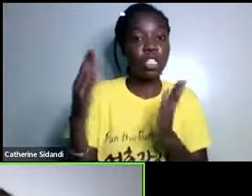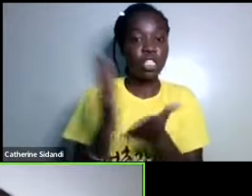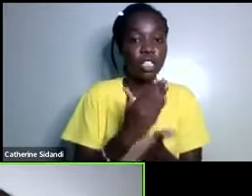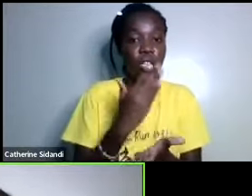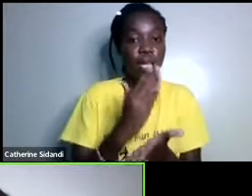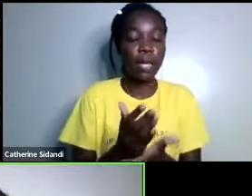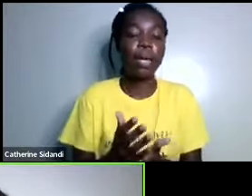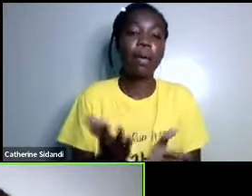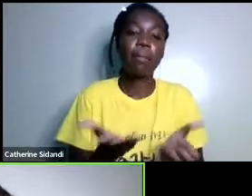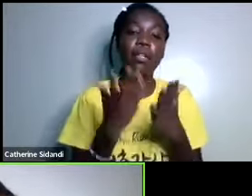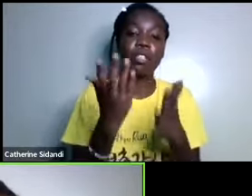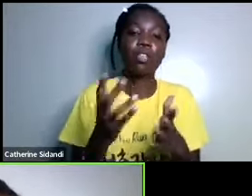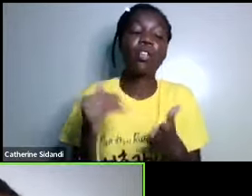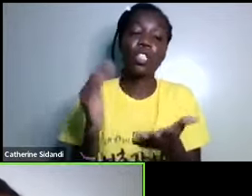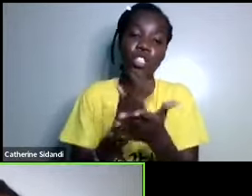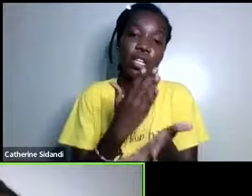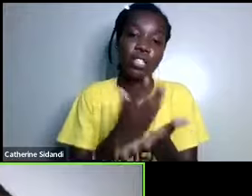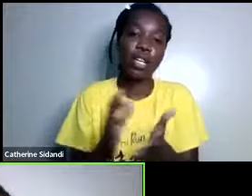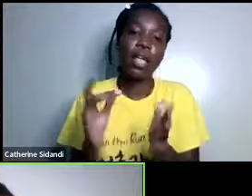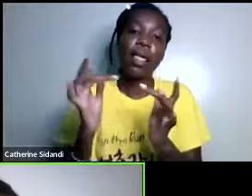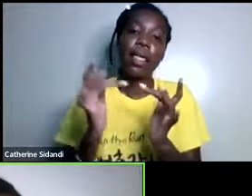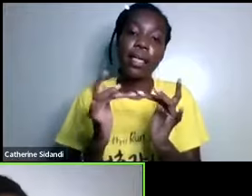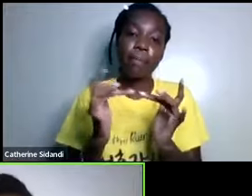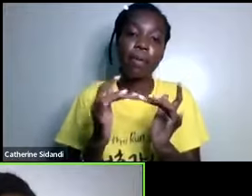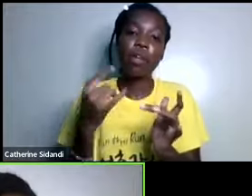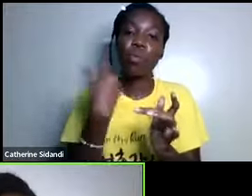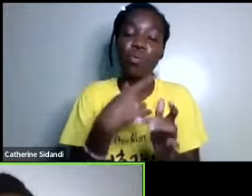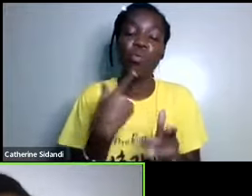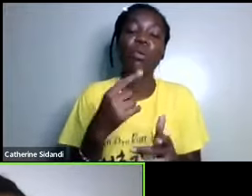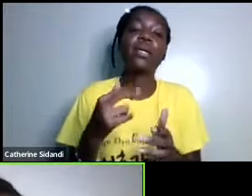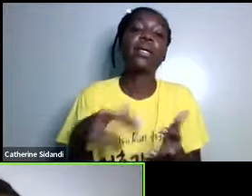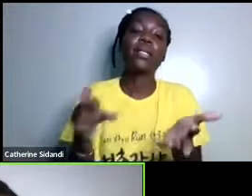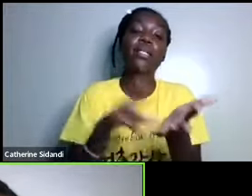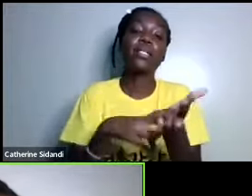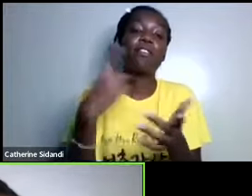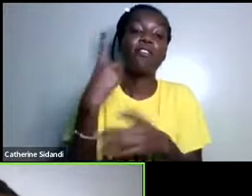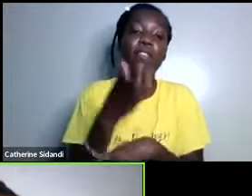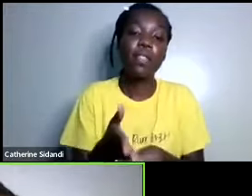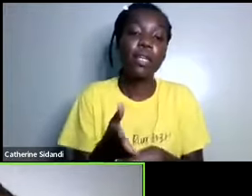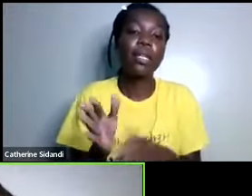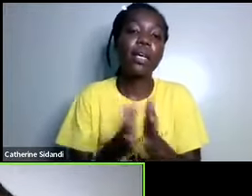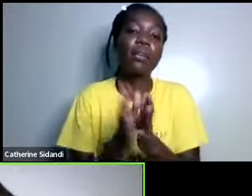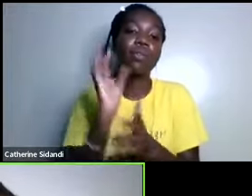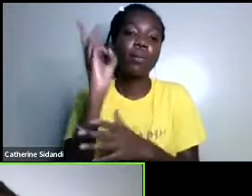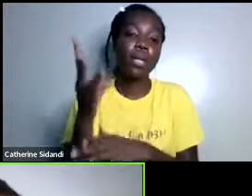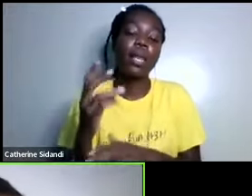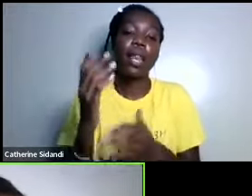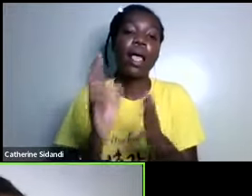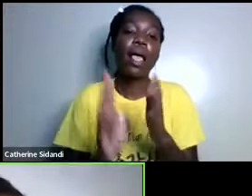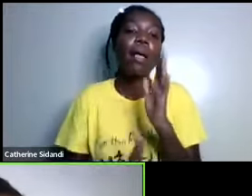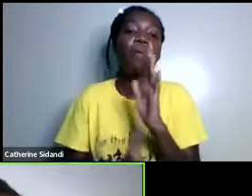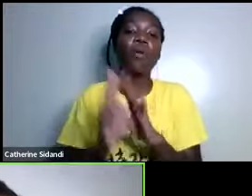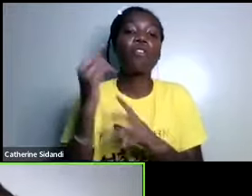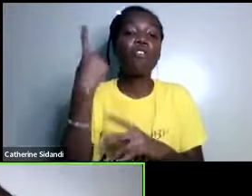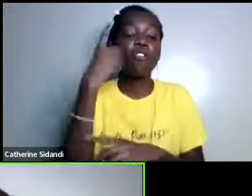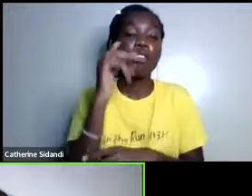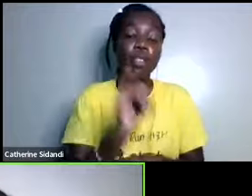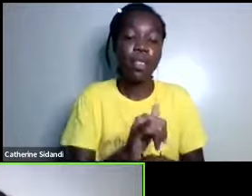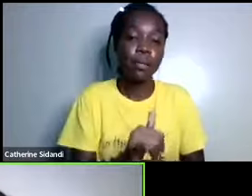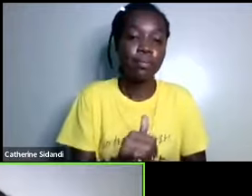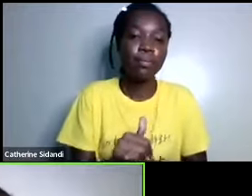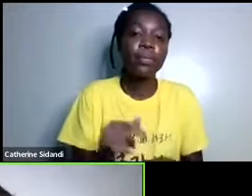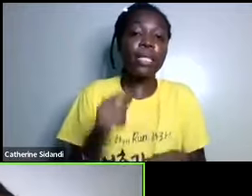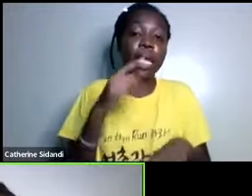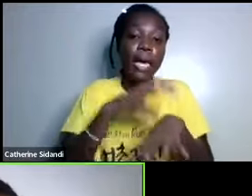to your emails for anyone who registered for this. We will upload the recording on our YouTube channel. It's Get It Right with Atara Solutions. Please go